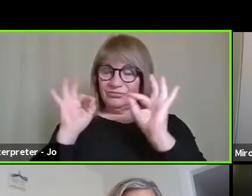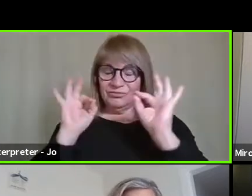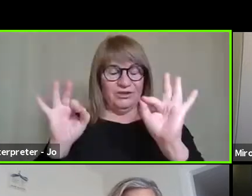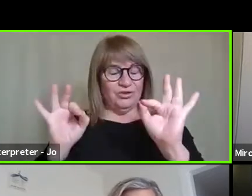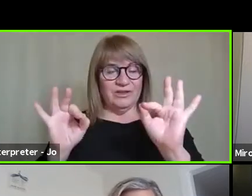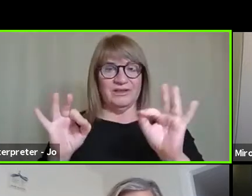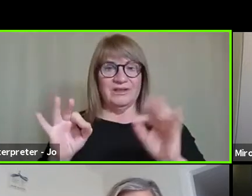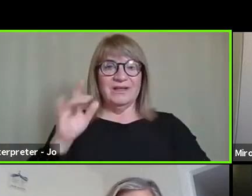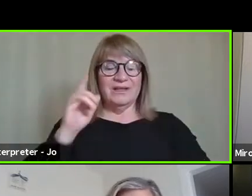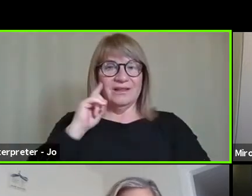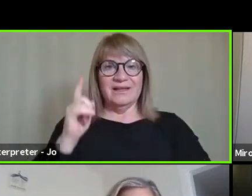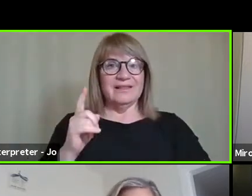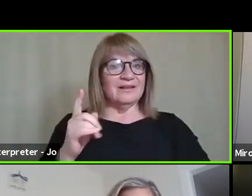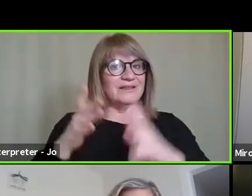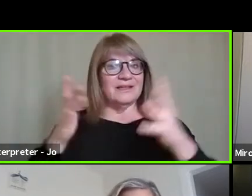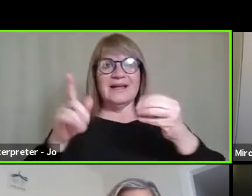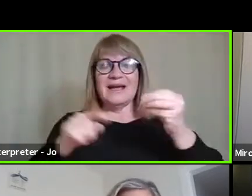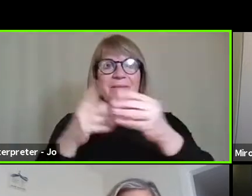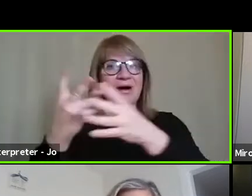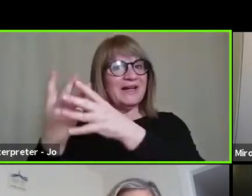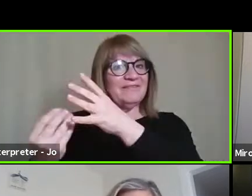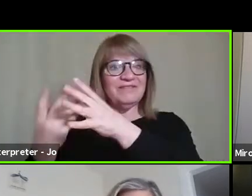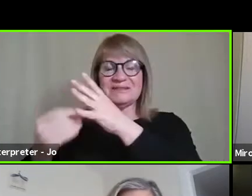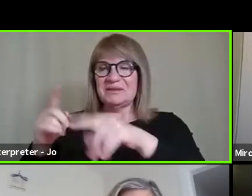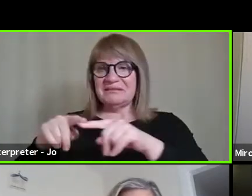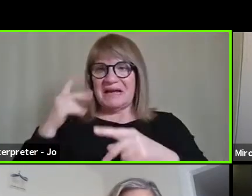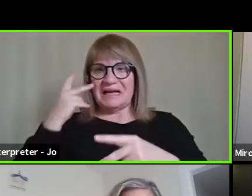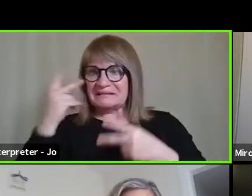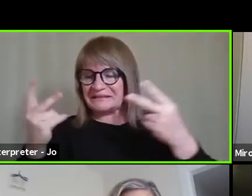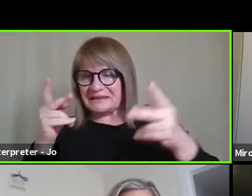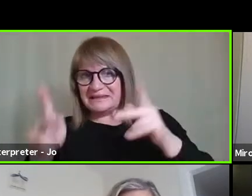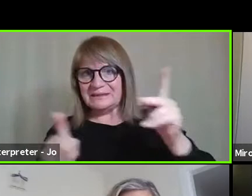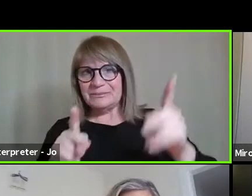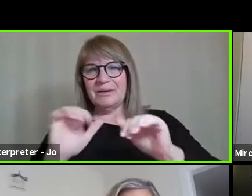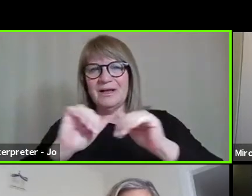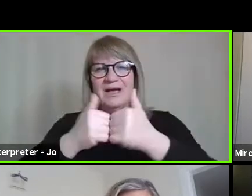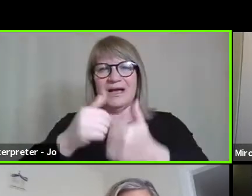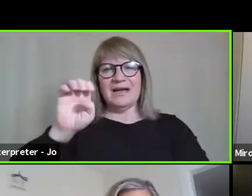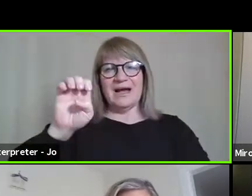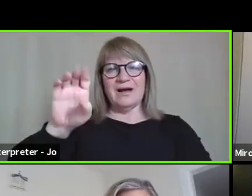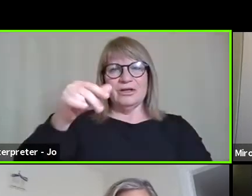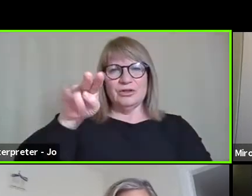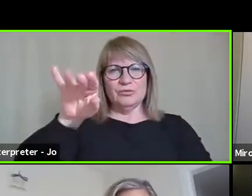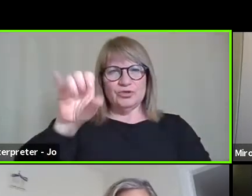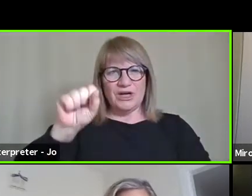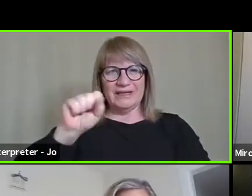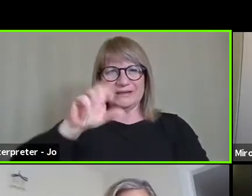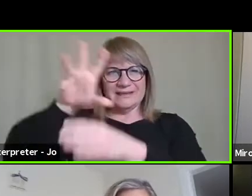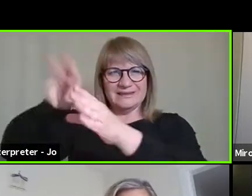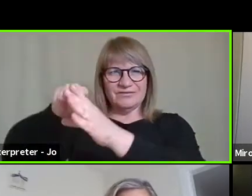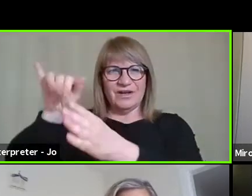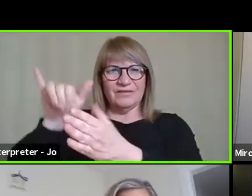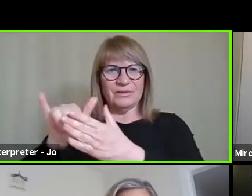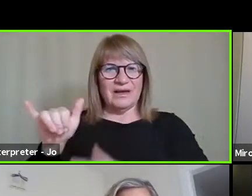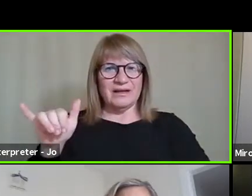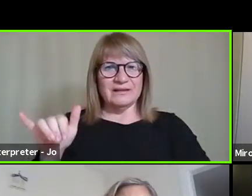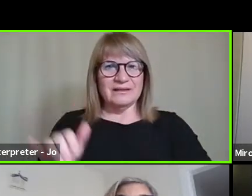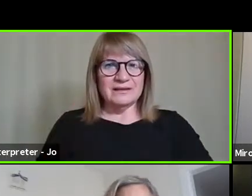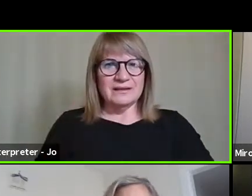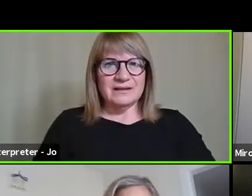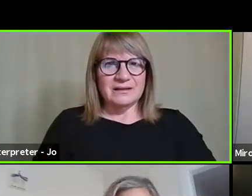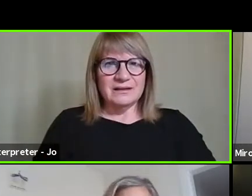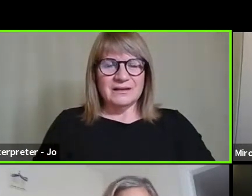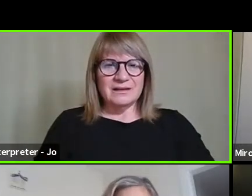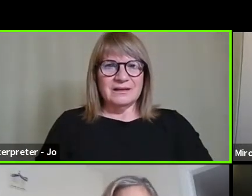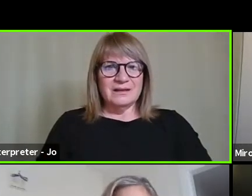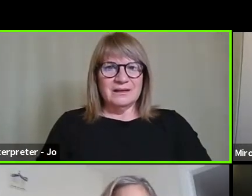about visibility and invisibility and the ways in which eugenics operates and that lau has really been or dr kelly you've really been focusing or you've been